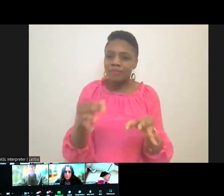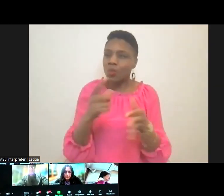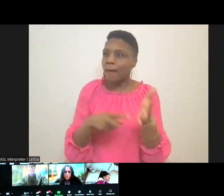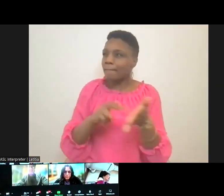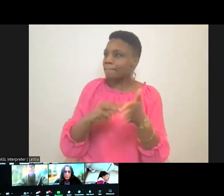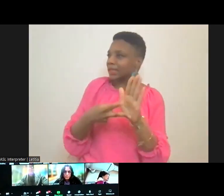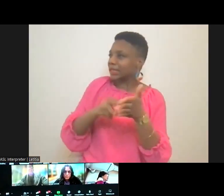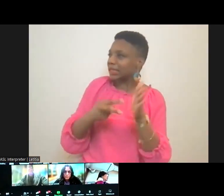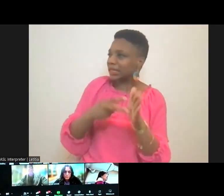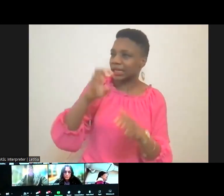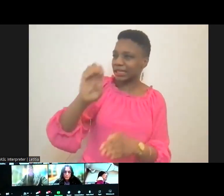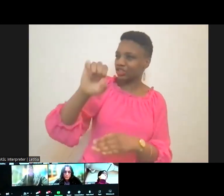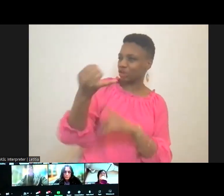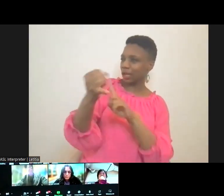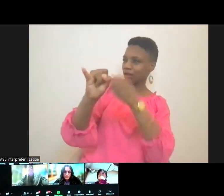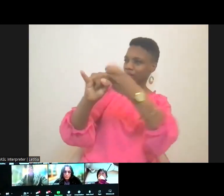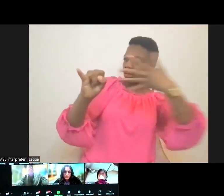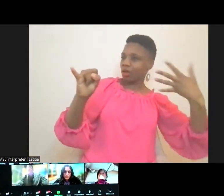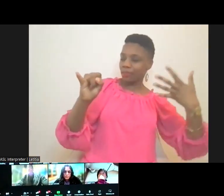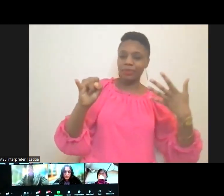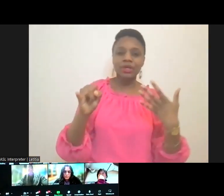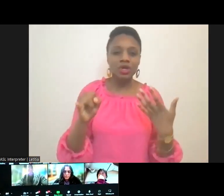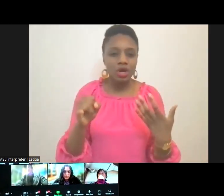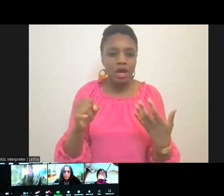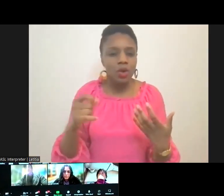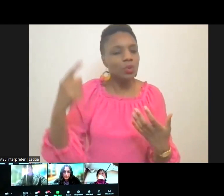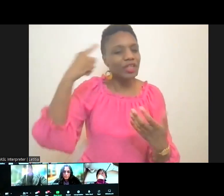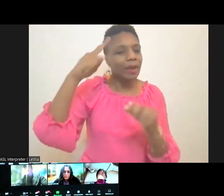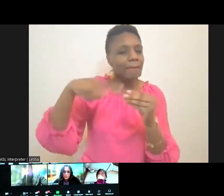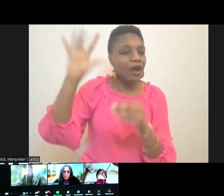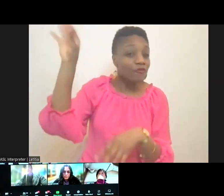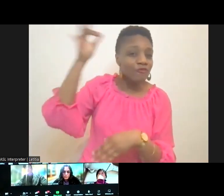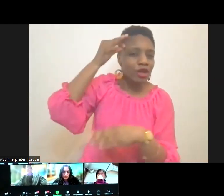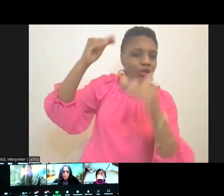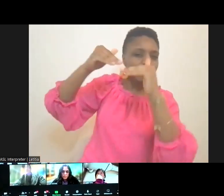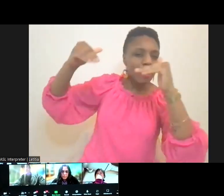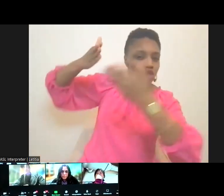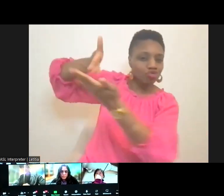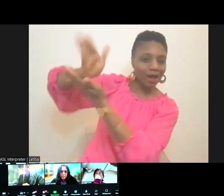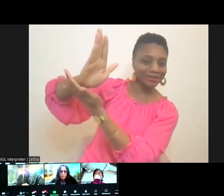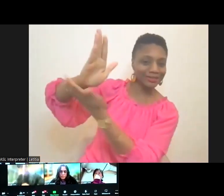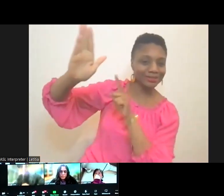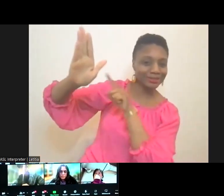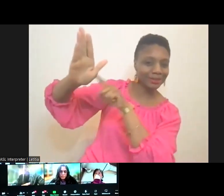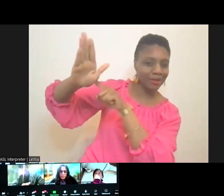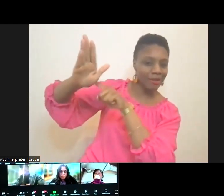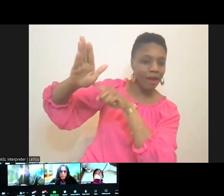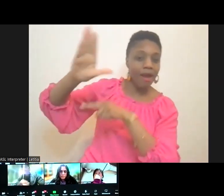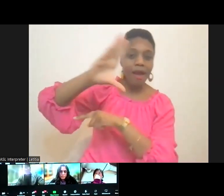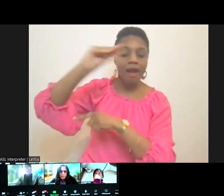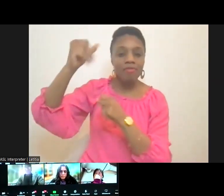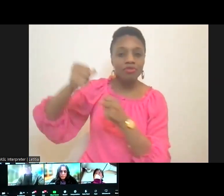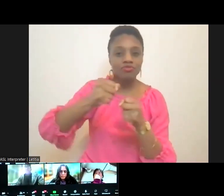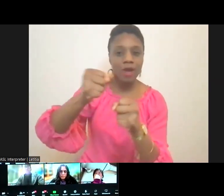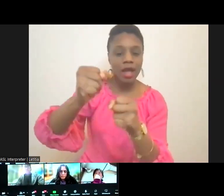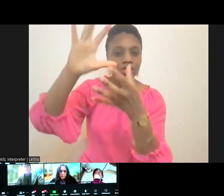in terms of the rollback of rights on the federal level. And so thinking about the strategy